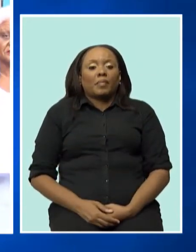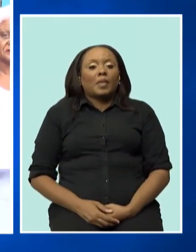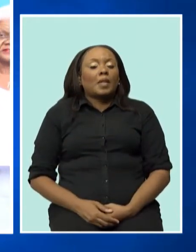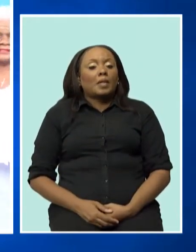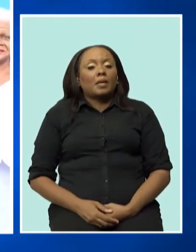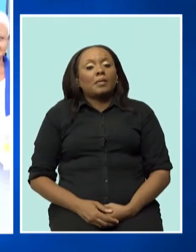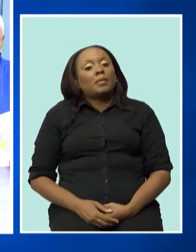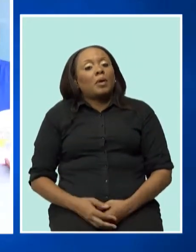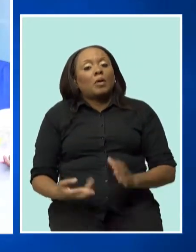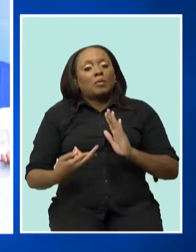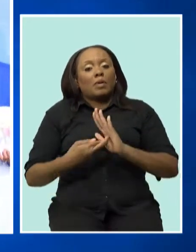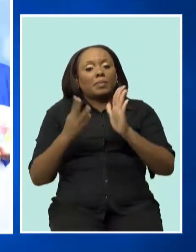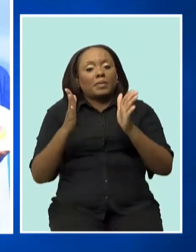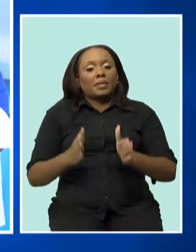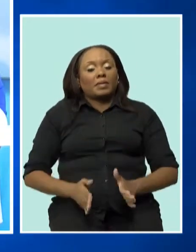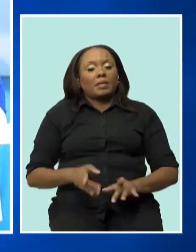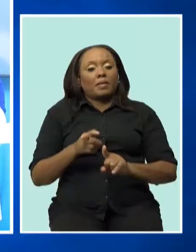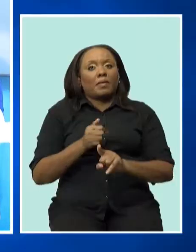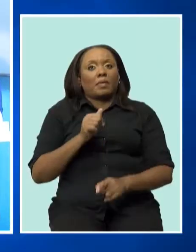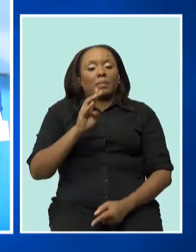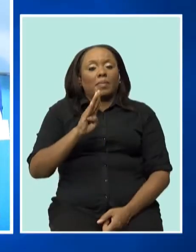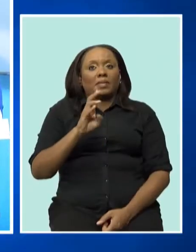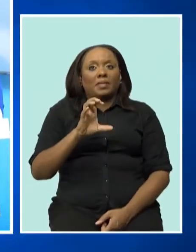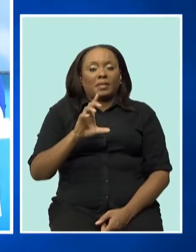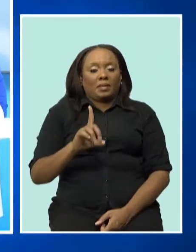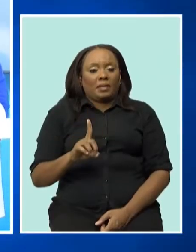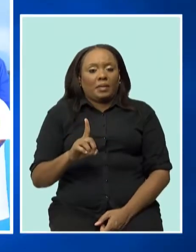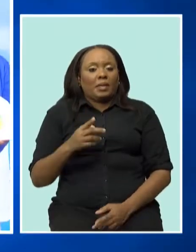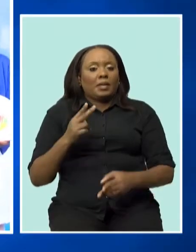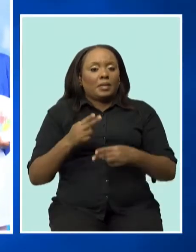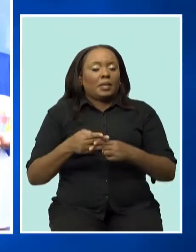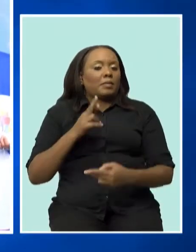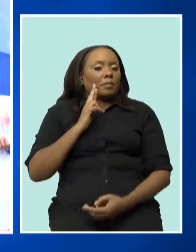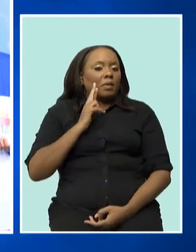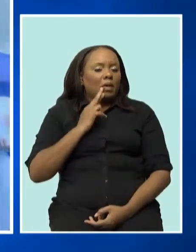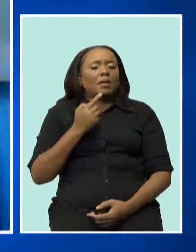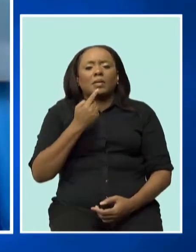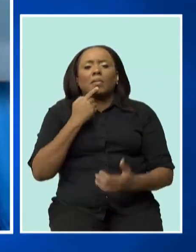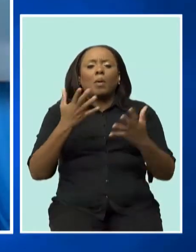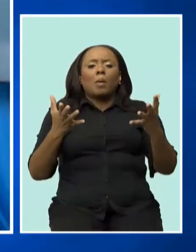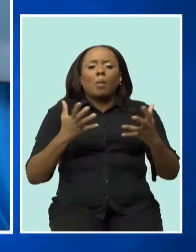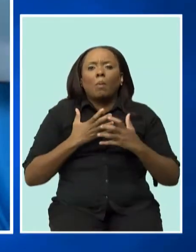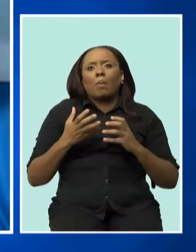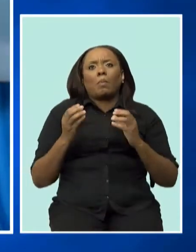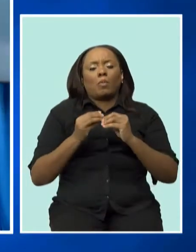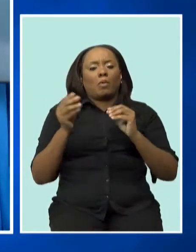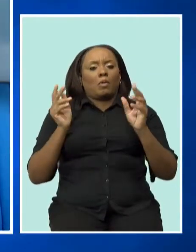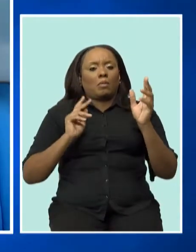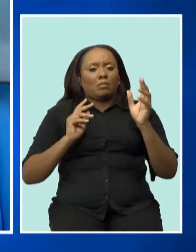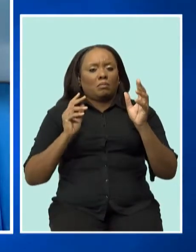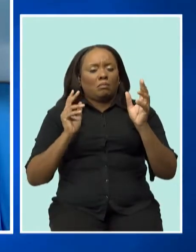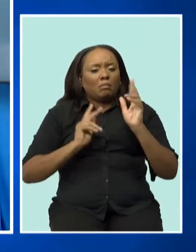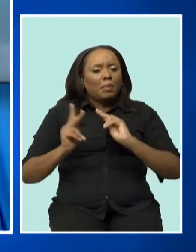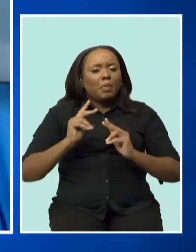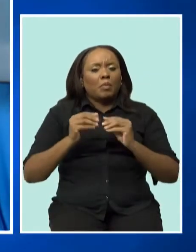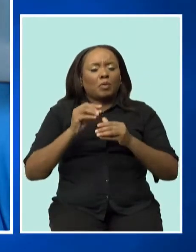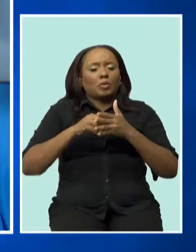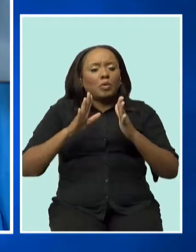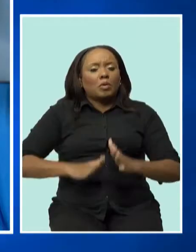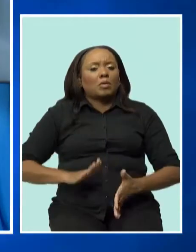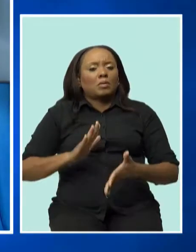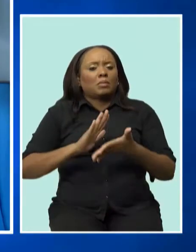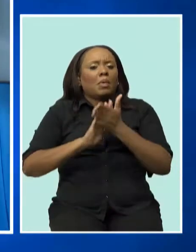Tudor, says the competition is intended to raise awareness among the over 61,000 students from the pre-primary to tertiary